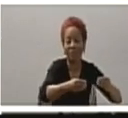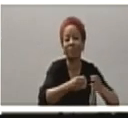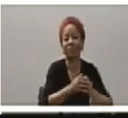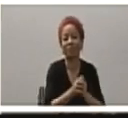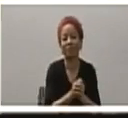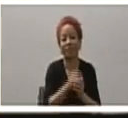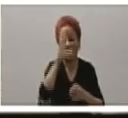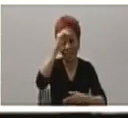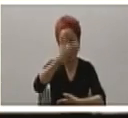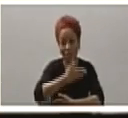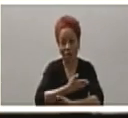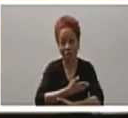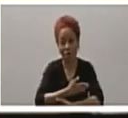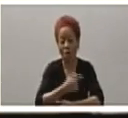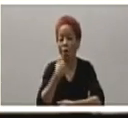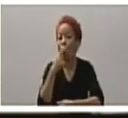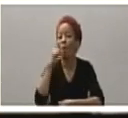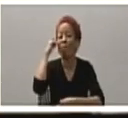eternal life.